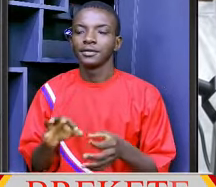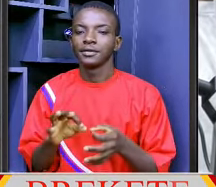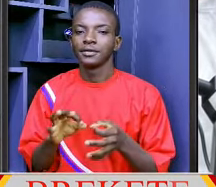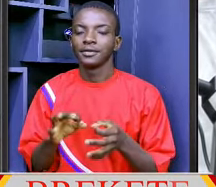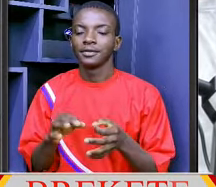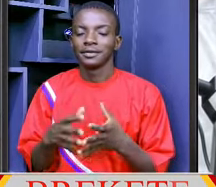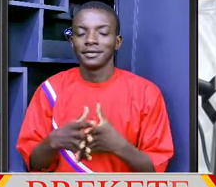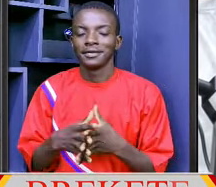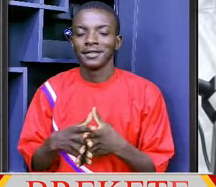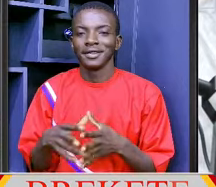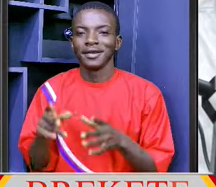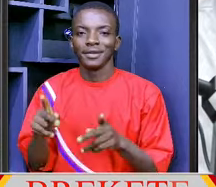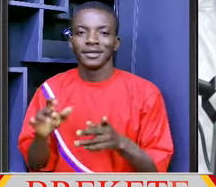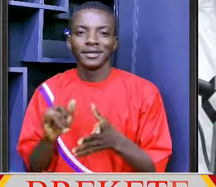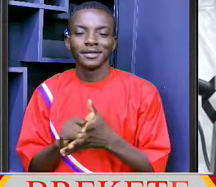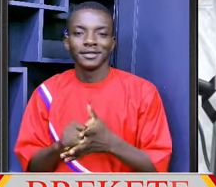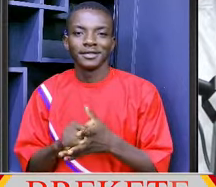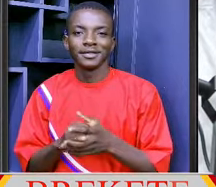be say, he there for,